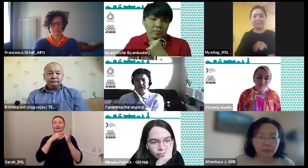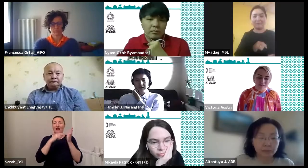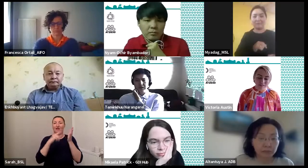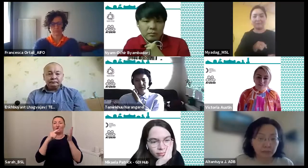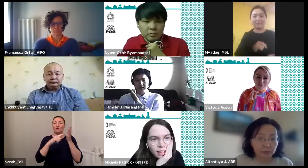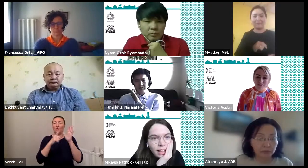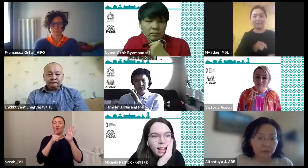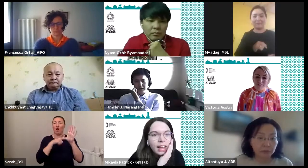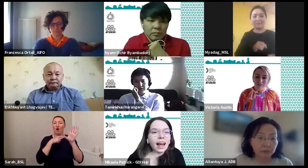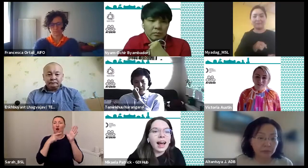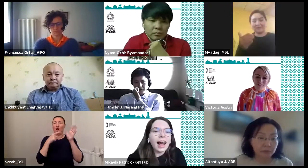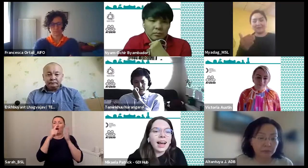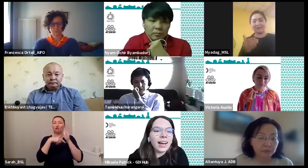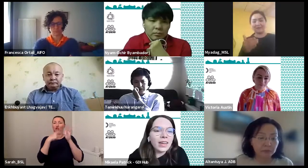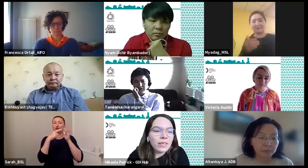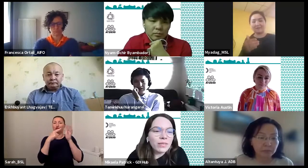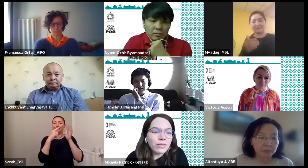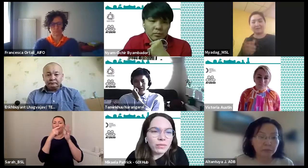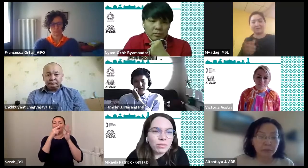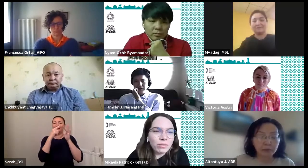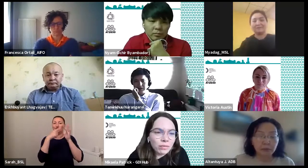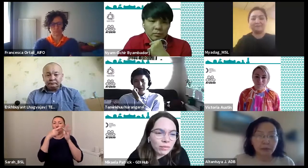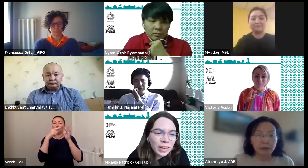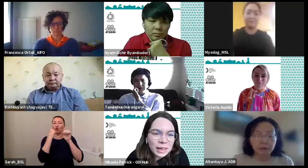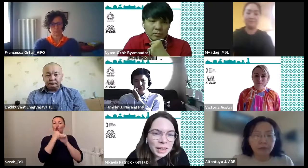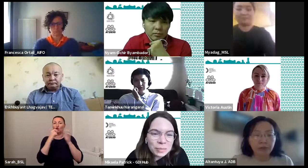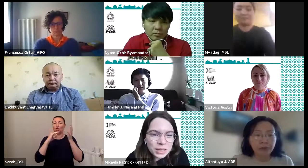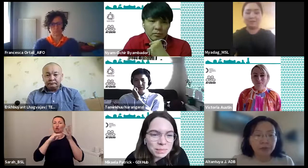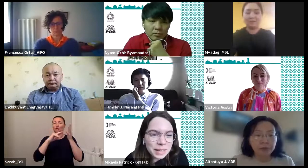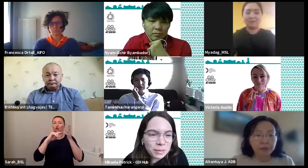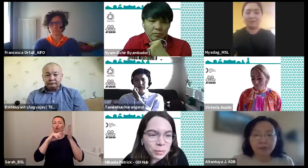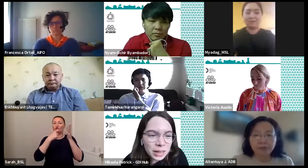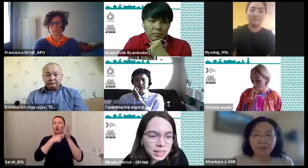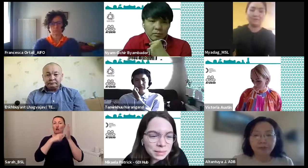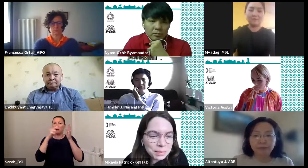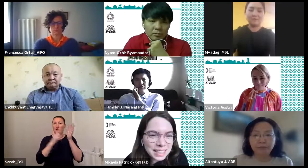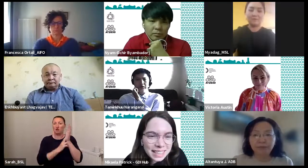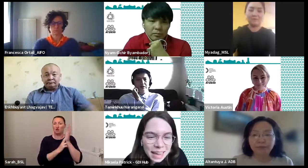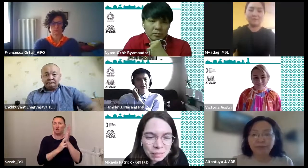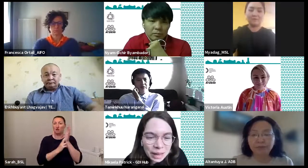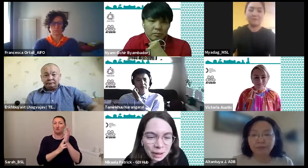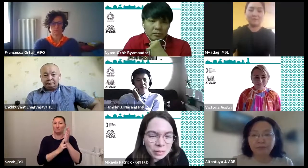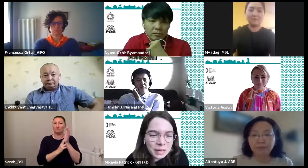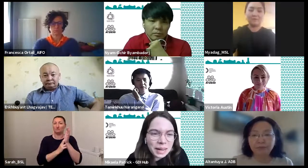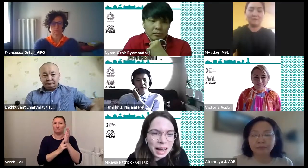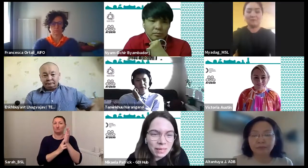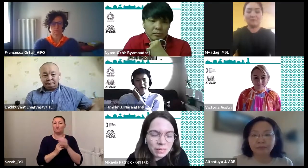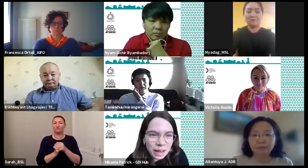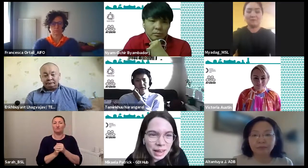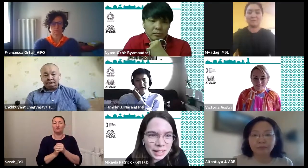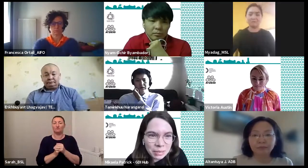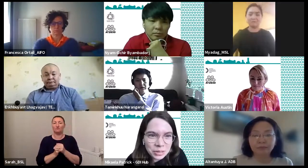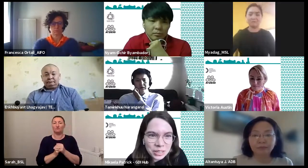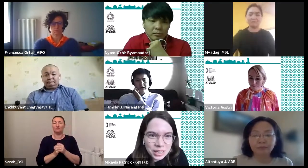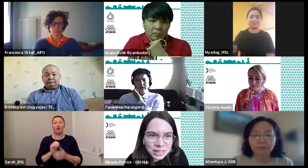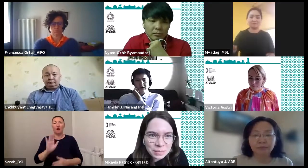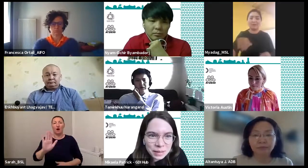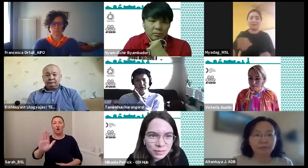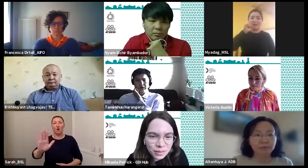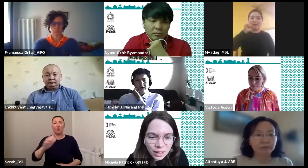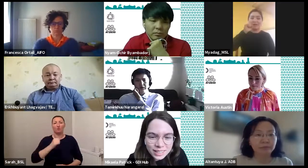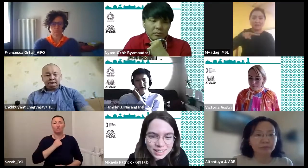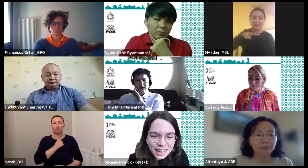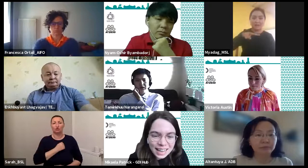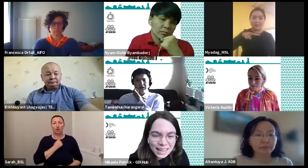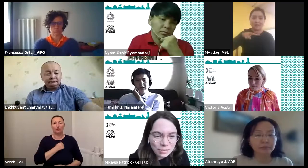Altantia, the floor is yours. You're very welcome. Vicky, we just missed Nyamka. We were going to have Nyamochia